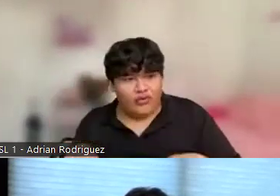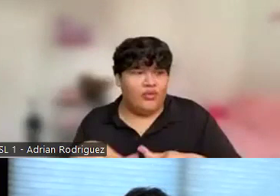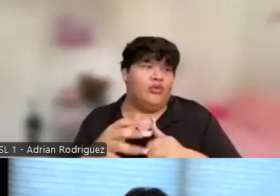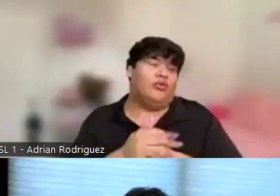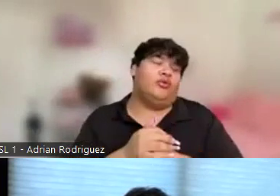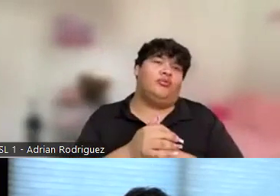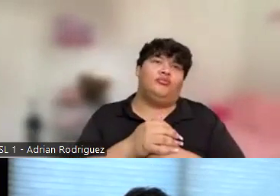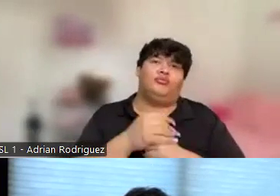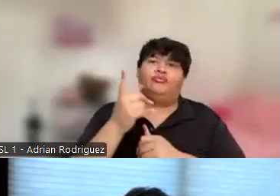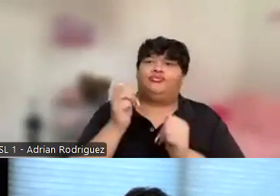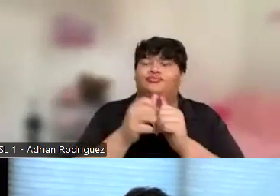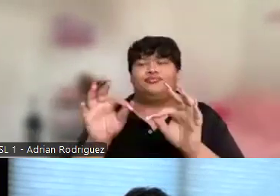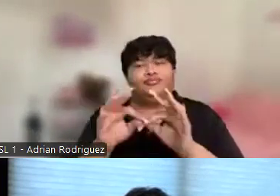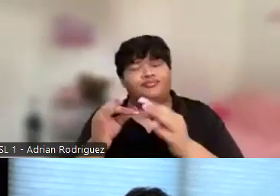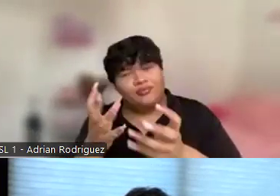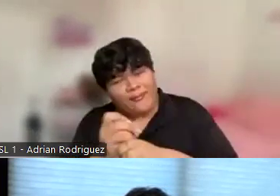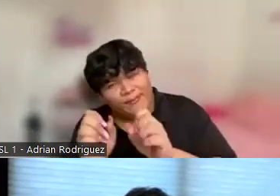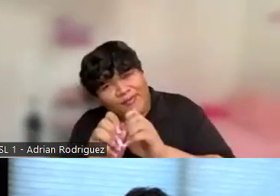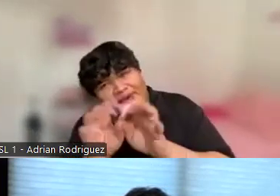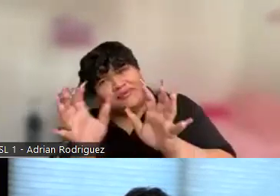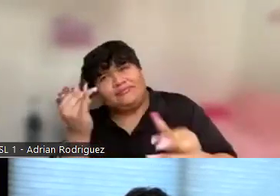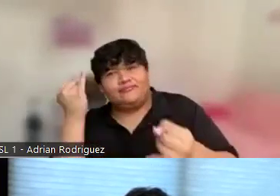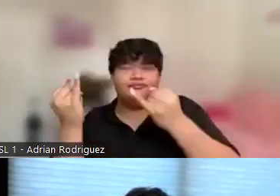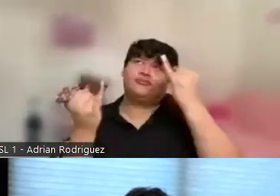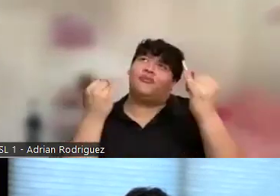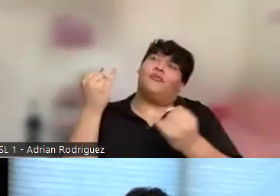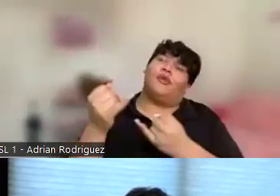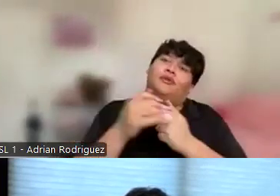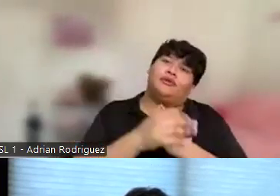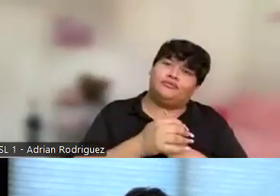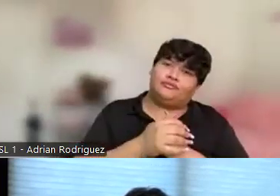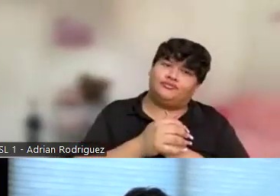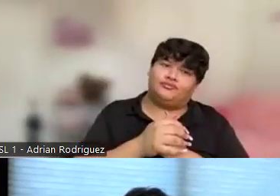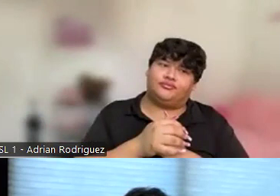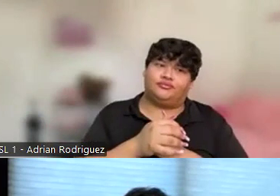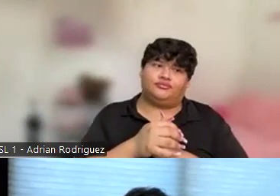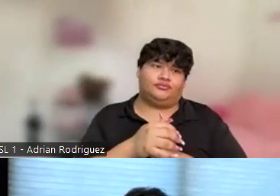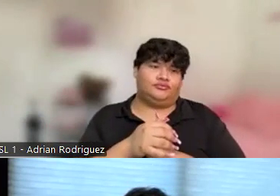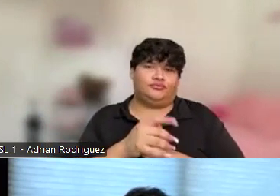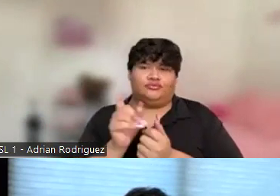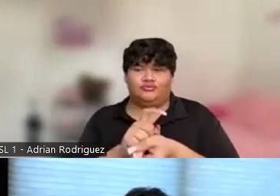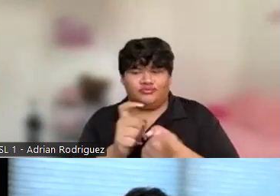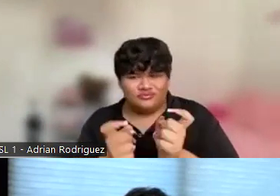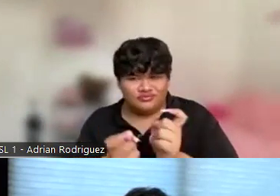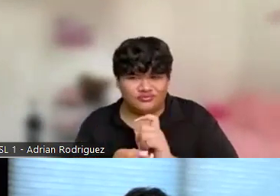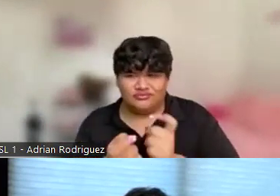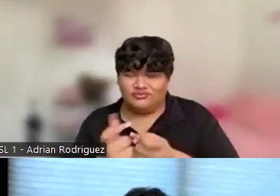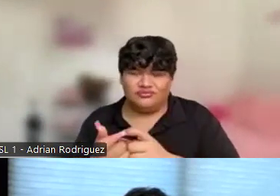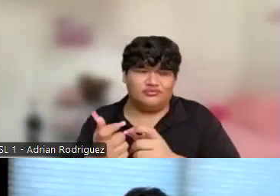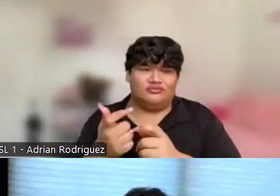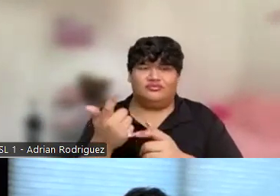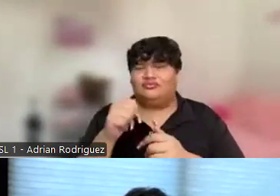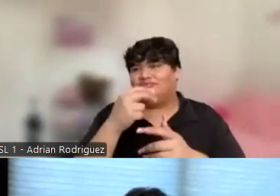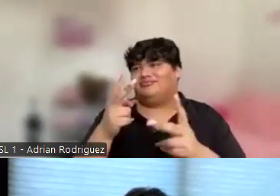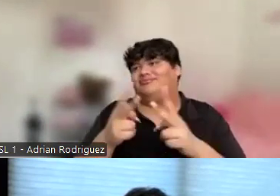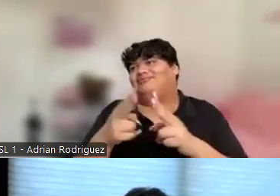families get a clearer idea about, is this Alzheimer's disease or is it not? It turns out it's a very